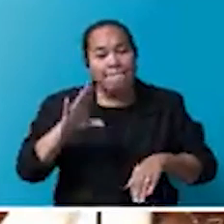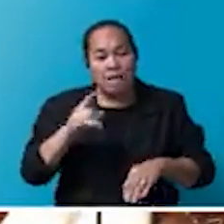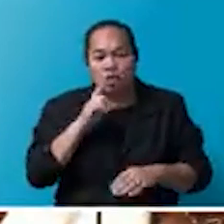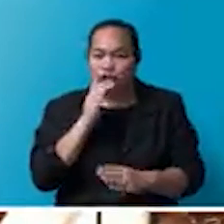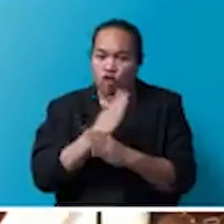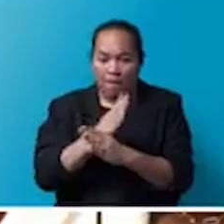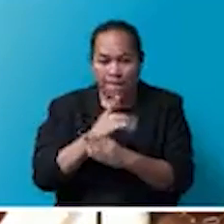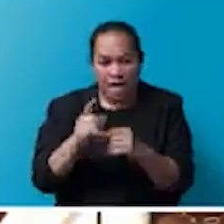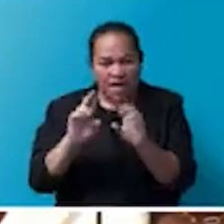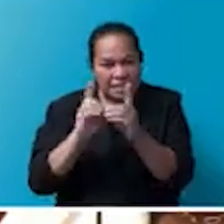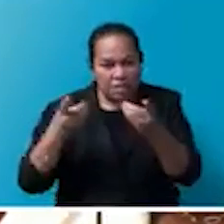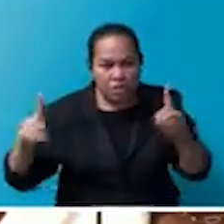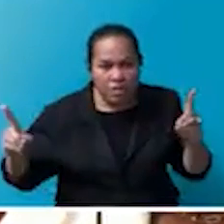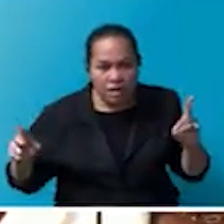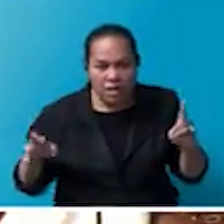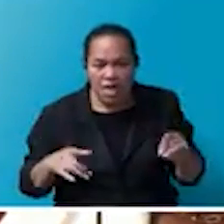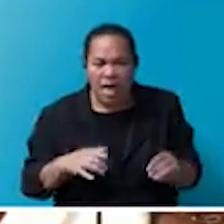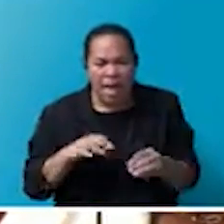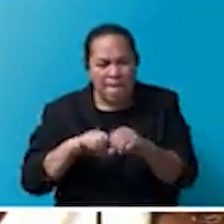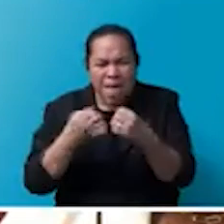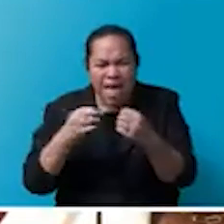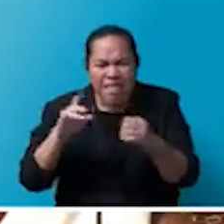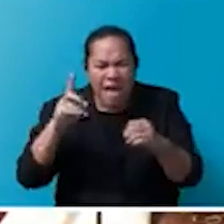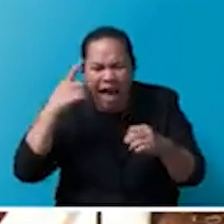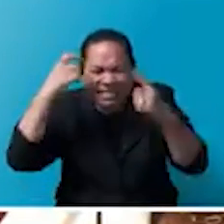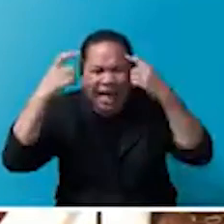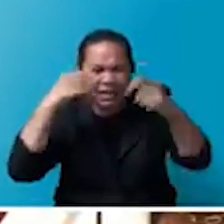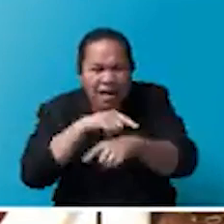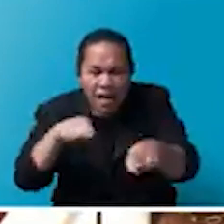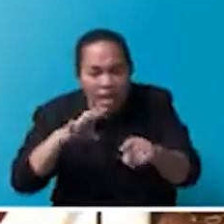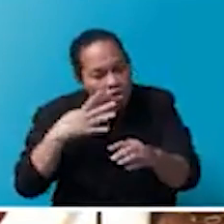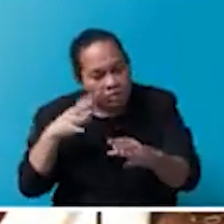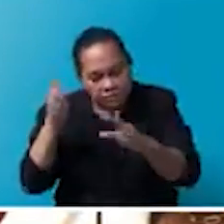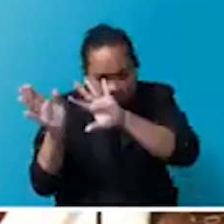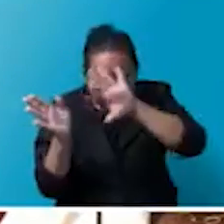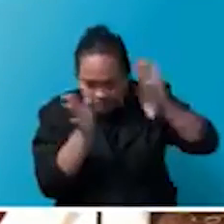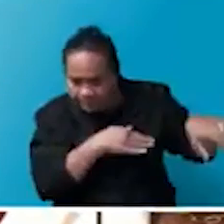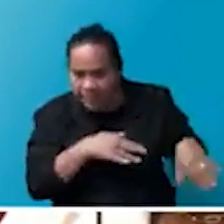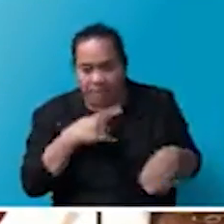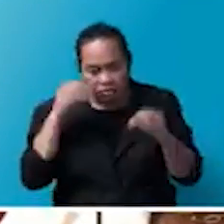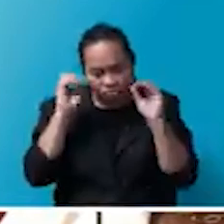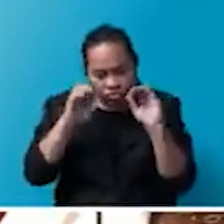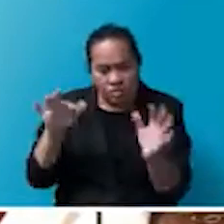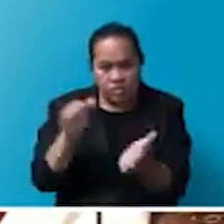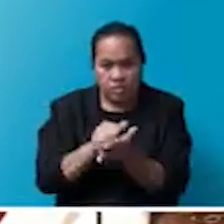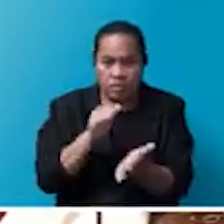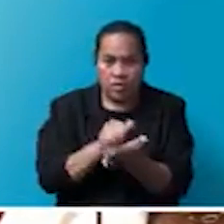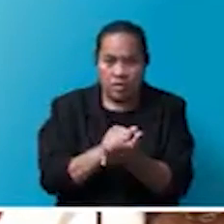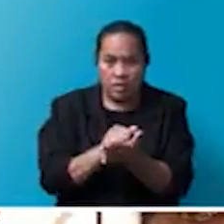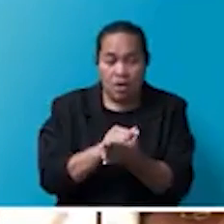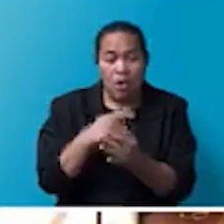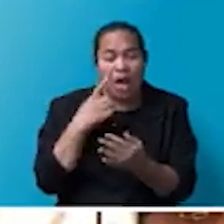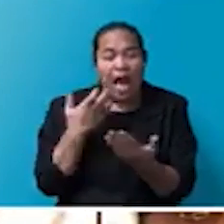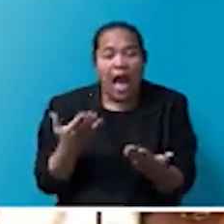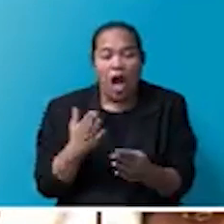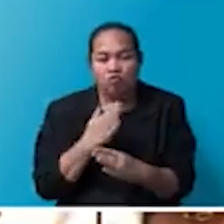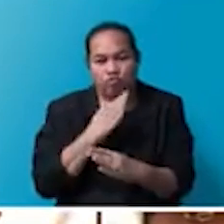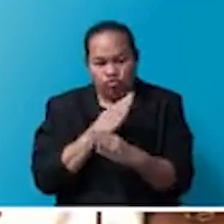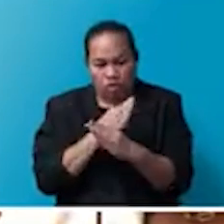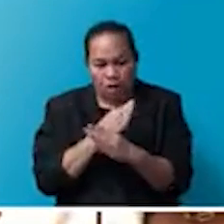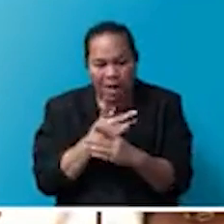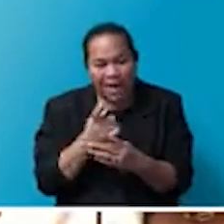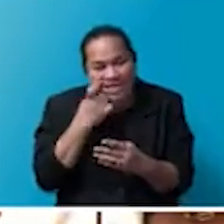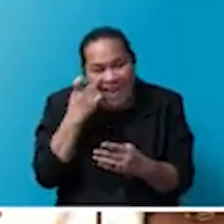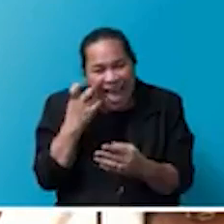to ensure that everyone, regardless of background, has access to prevention, care, and